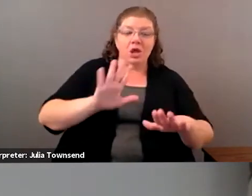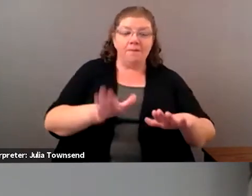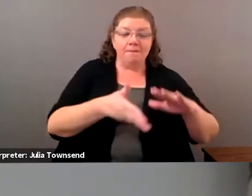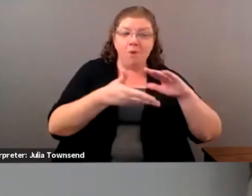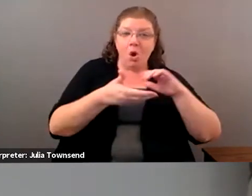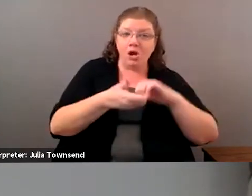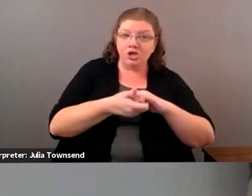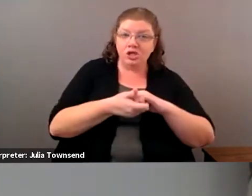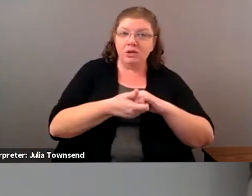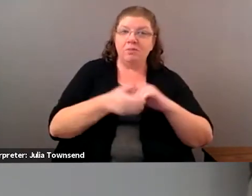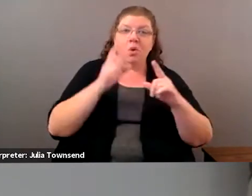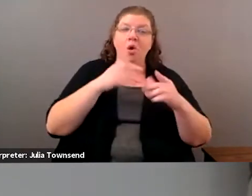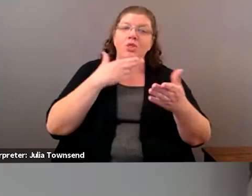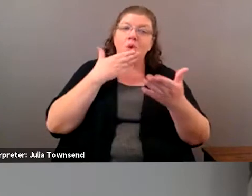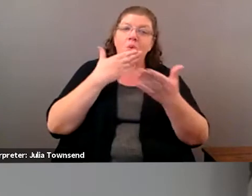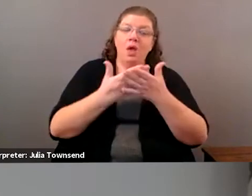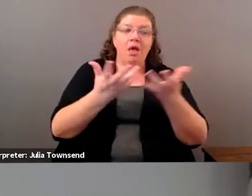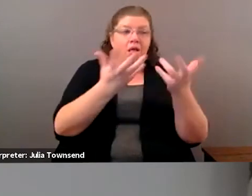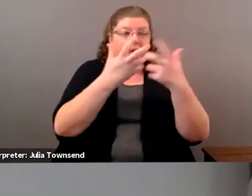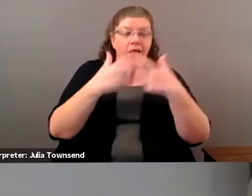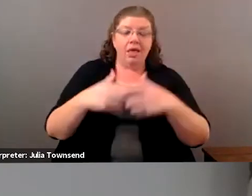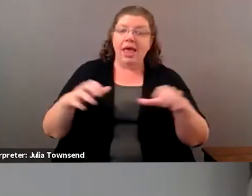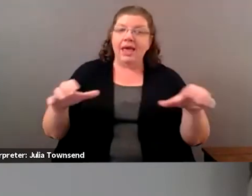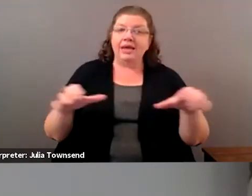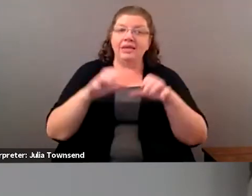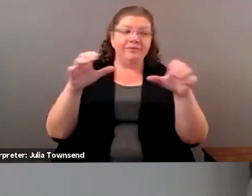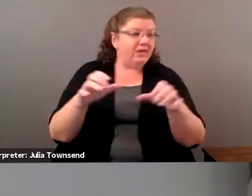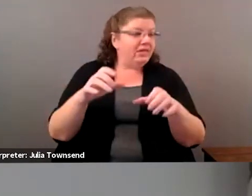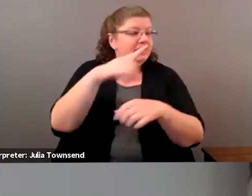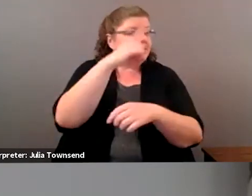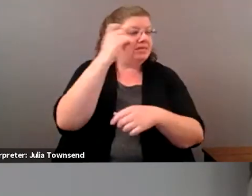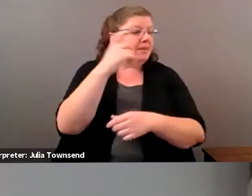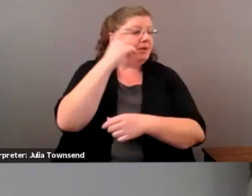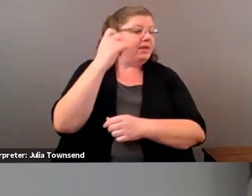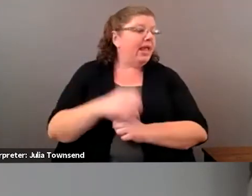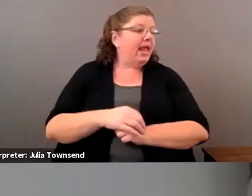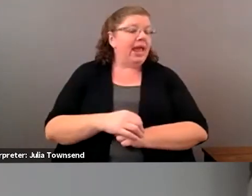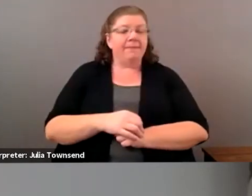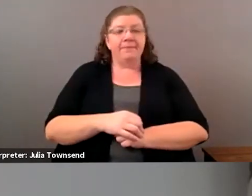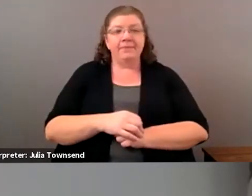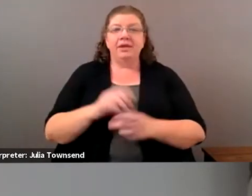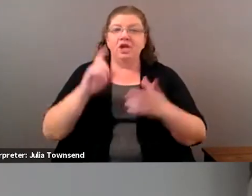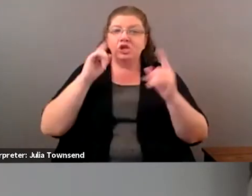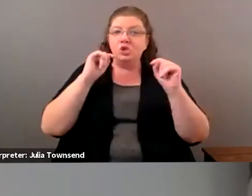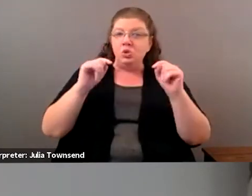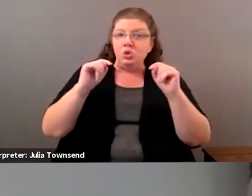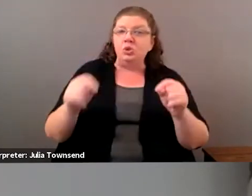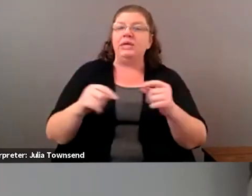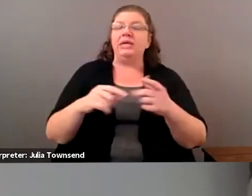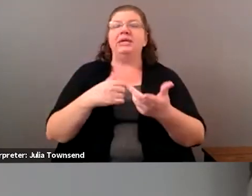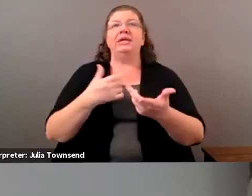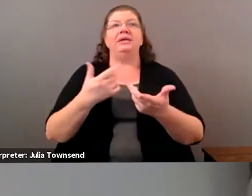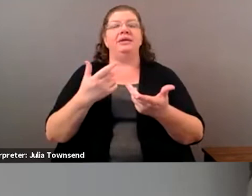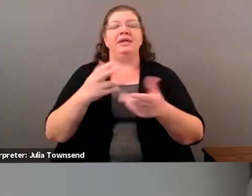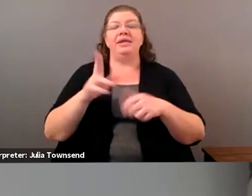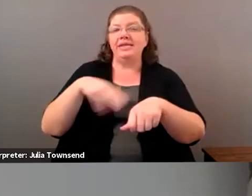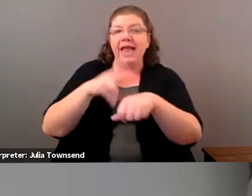the well-rounded activities with, summer camp, dance, tutoring, nature